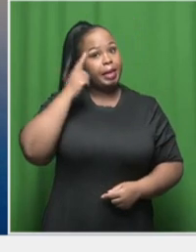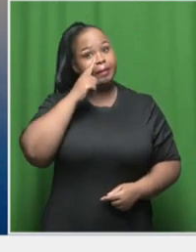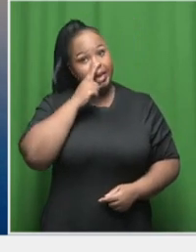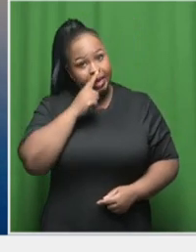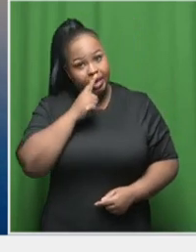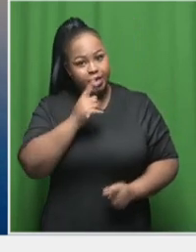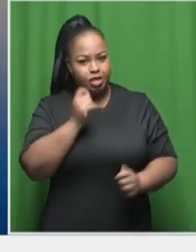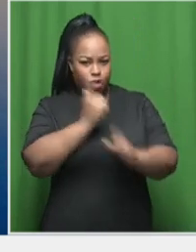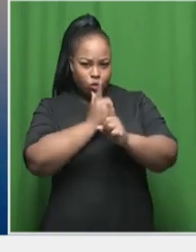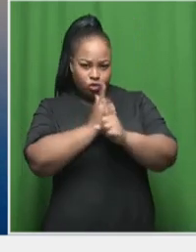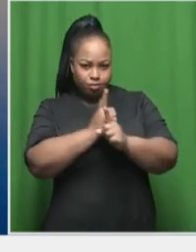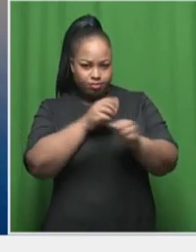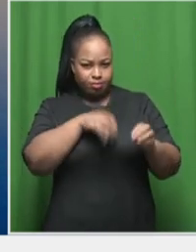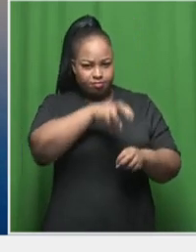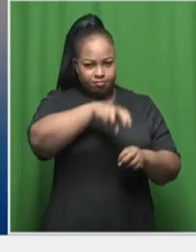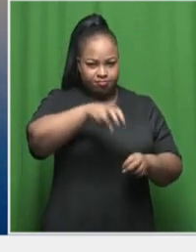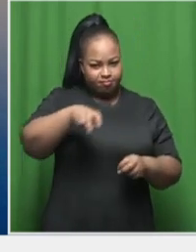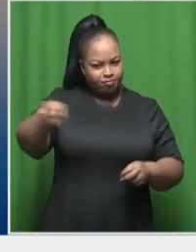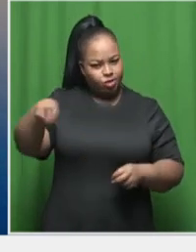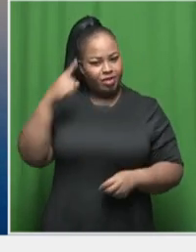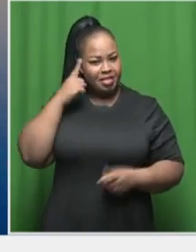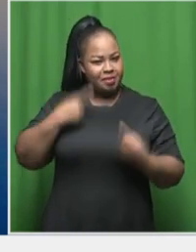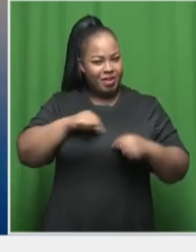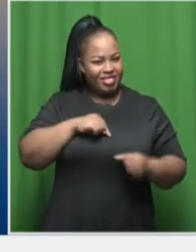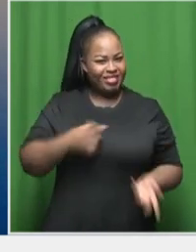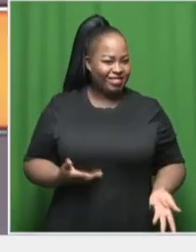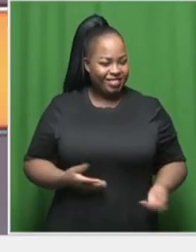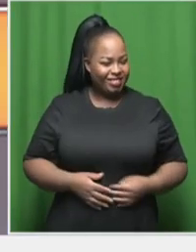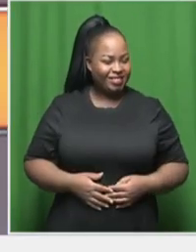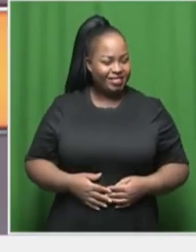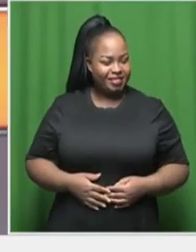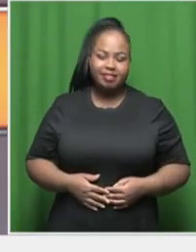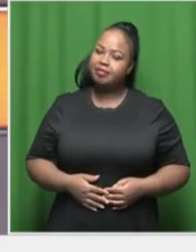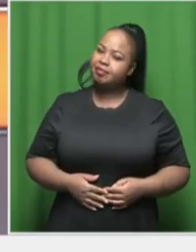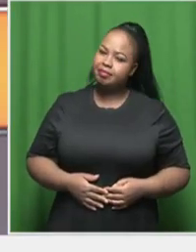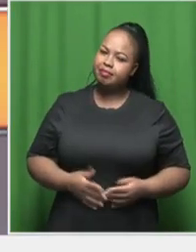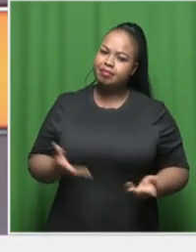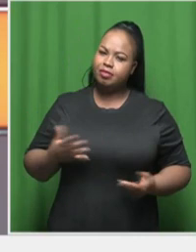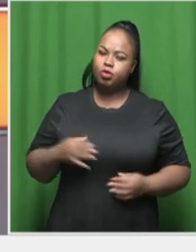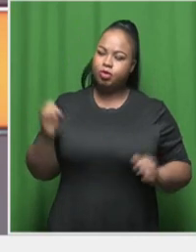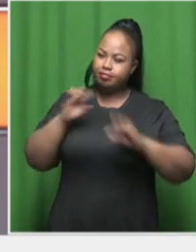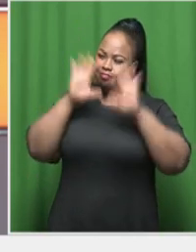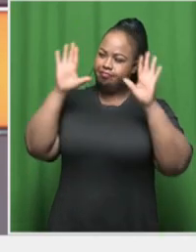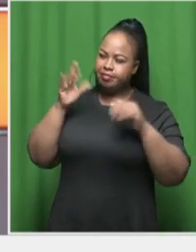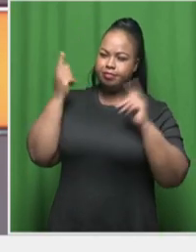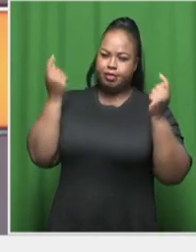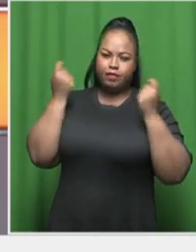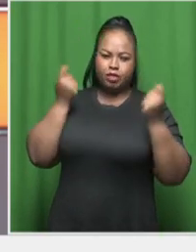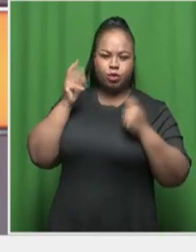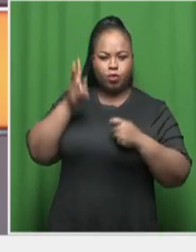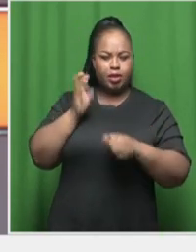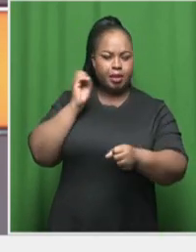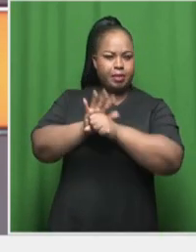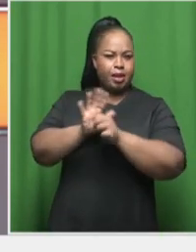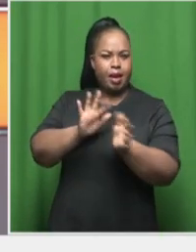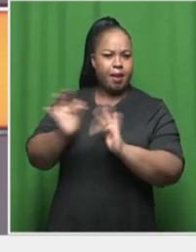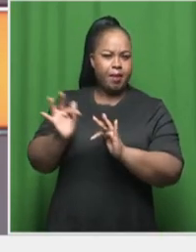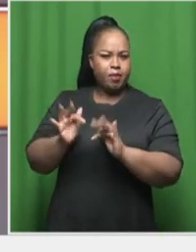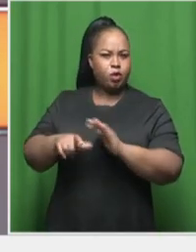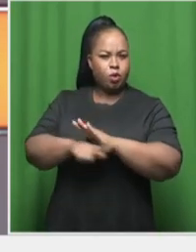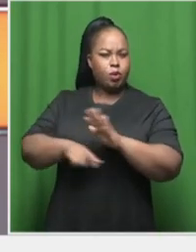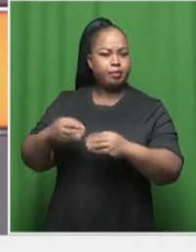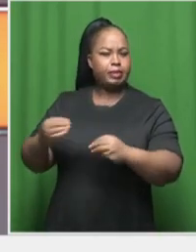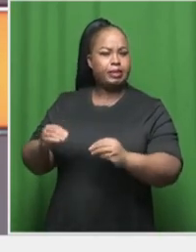in townships revolving, you'll be thinking about us. And how do you envision this event impacting on the